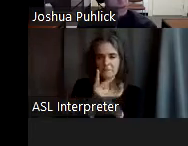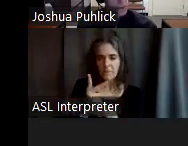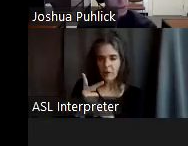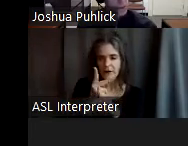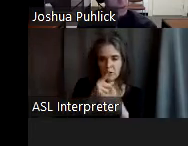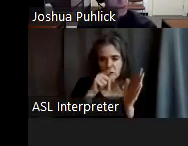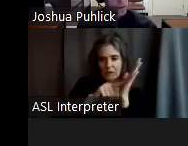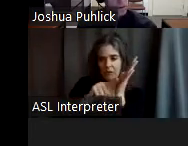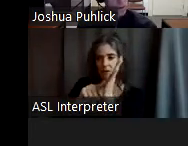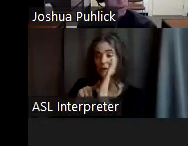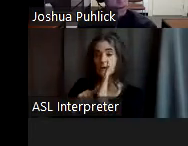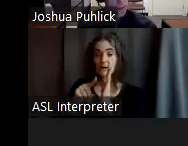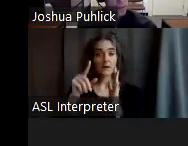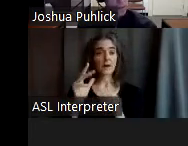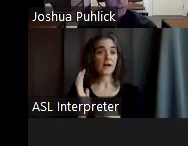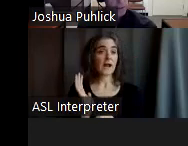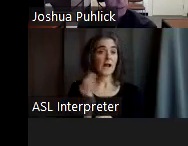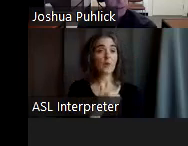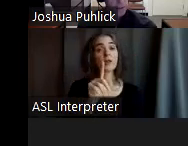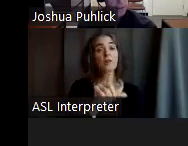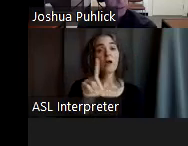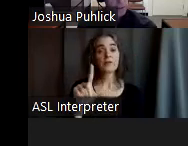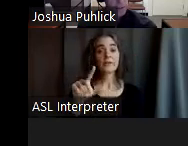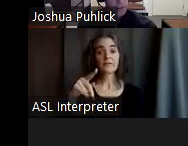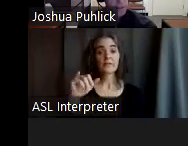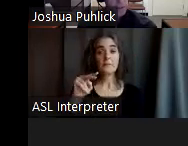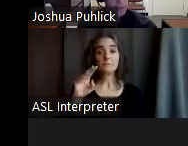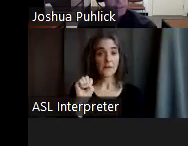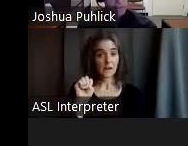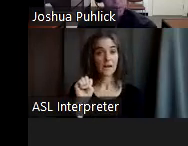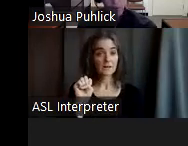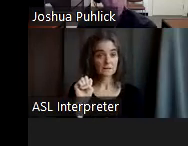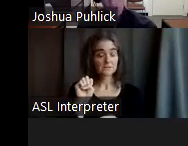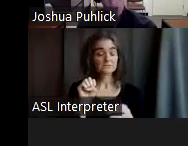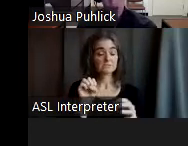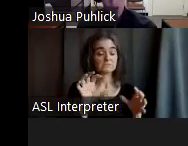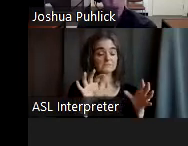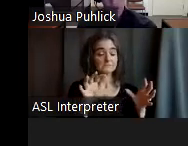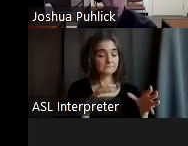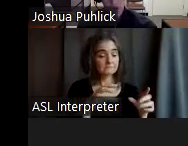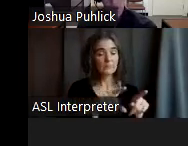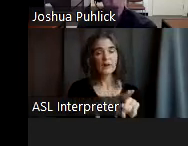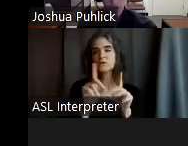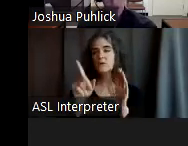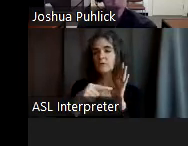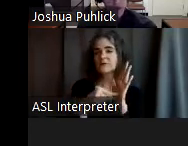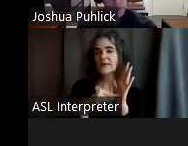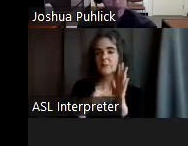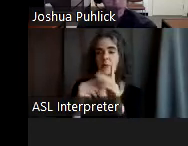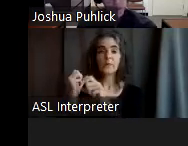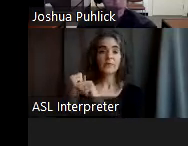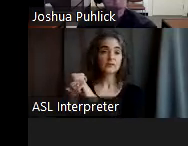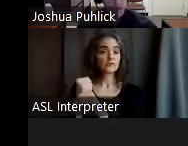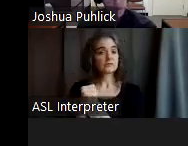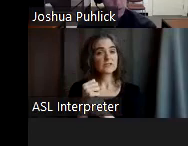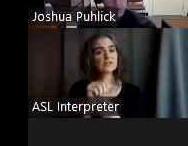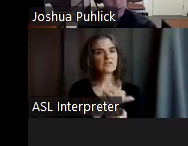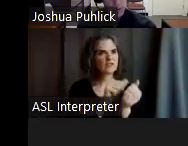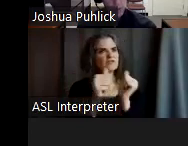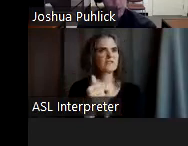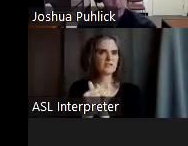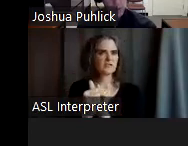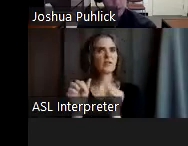of our longleaf pine recruitment, but for example, with the transition